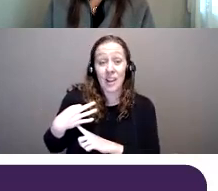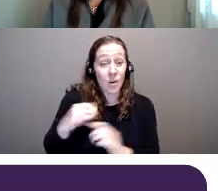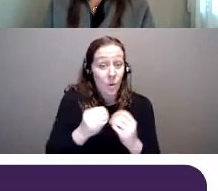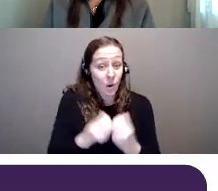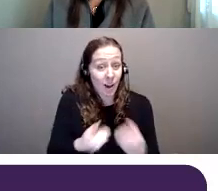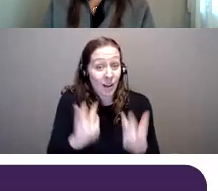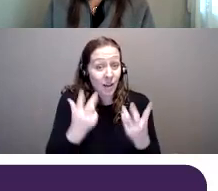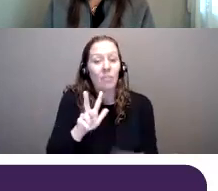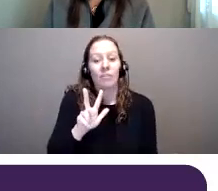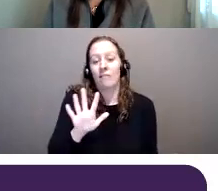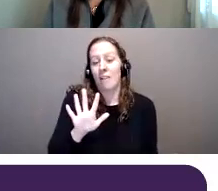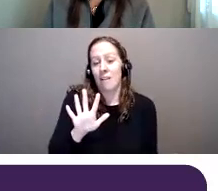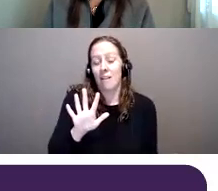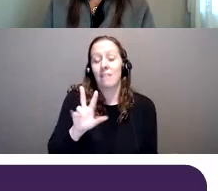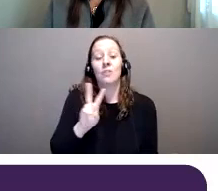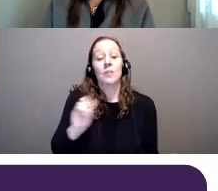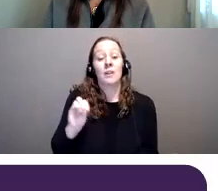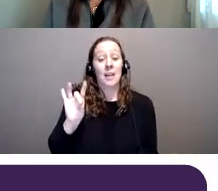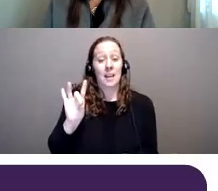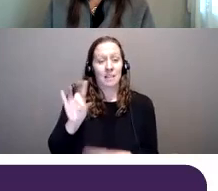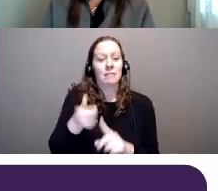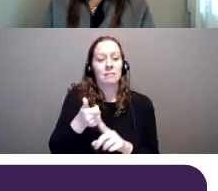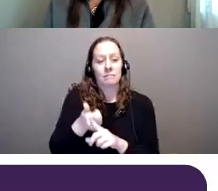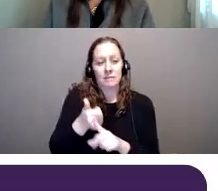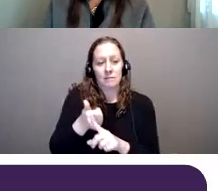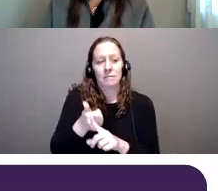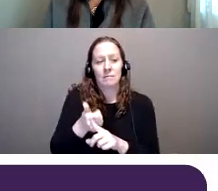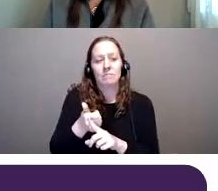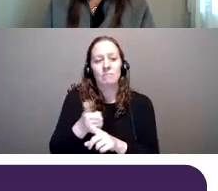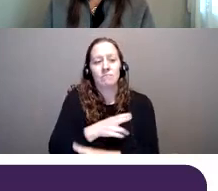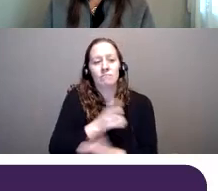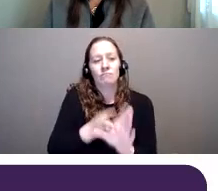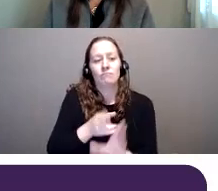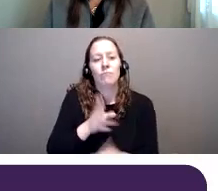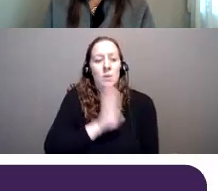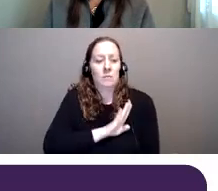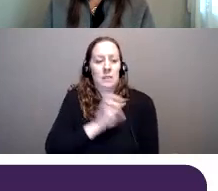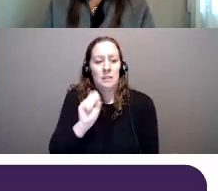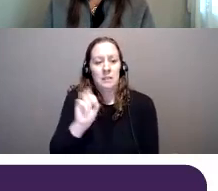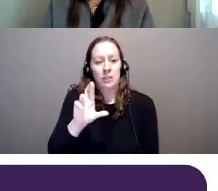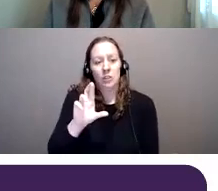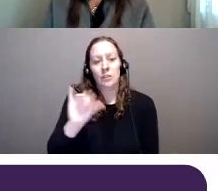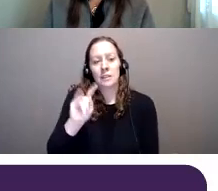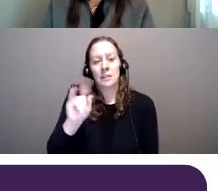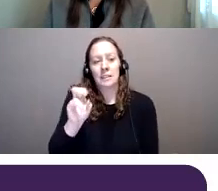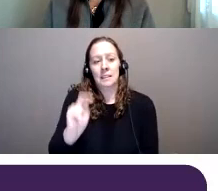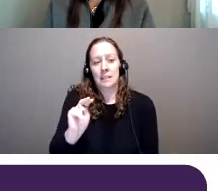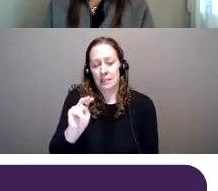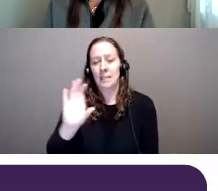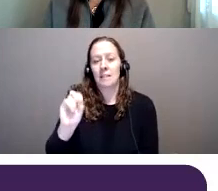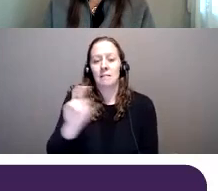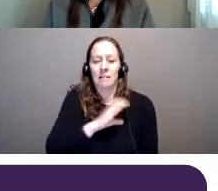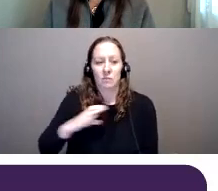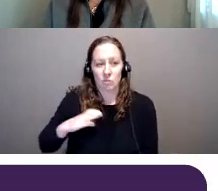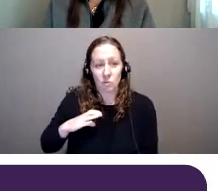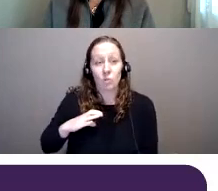In 2008, she became the member of the Brampton Seniors Citizens Council. She worked her